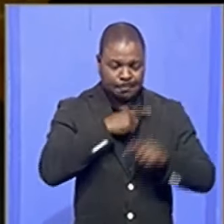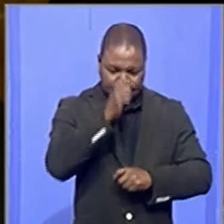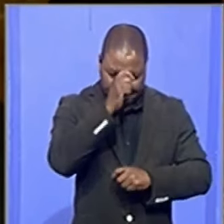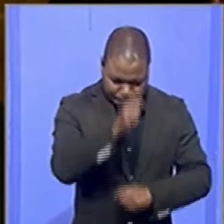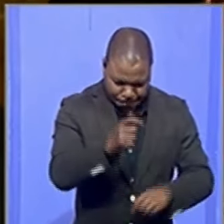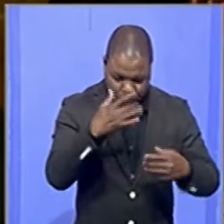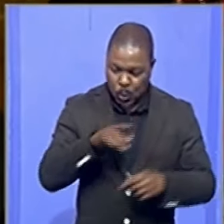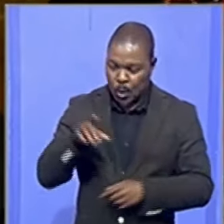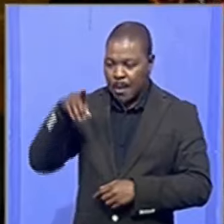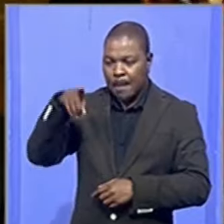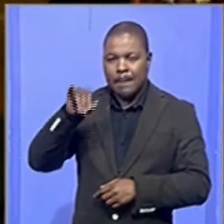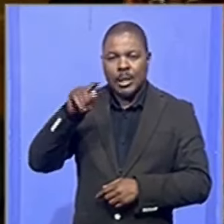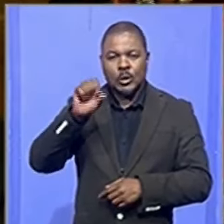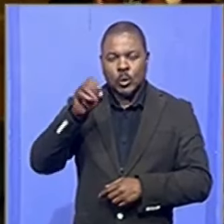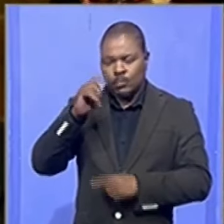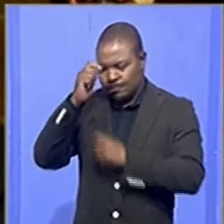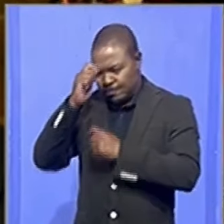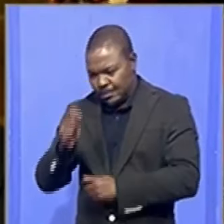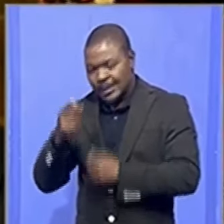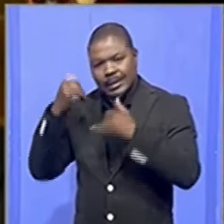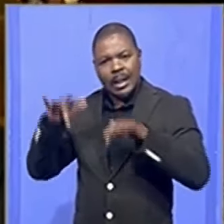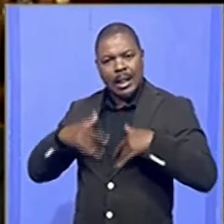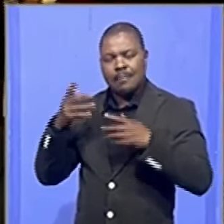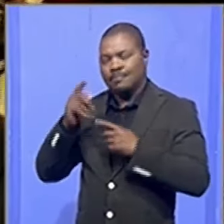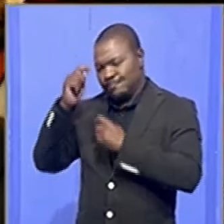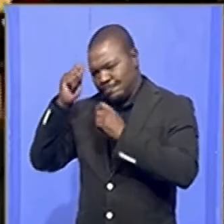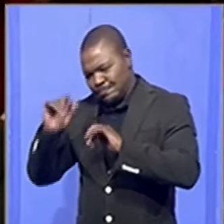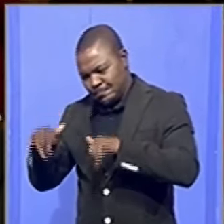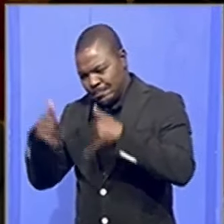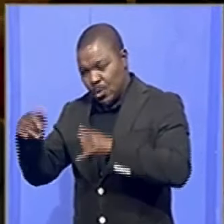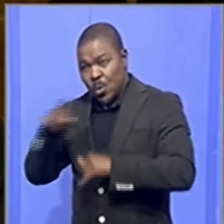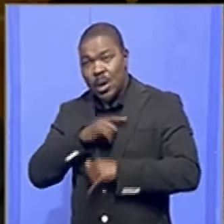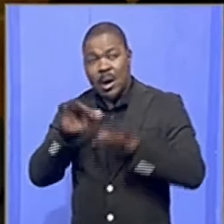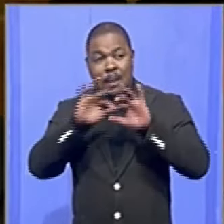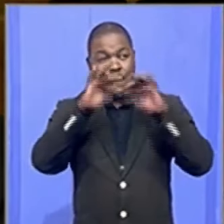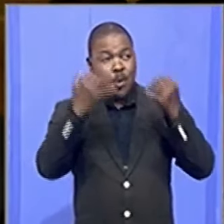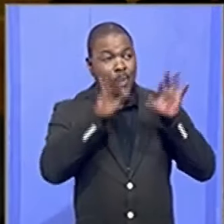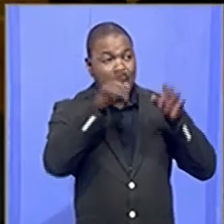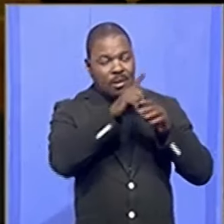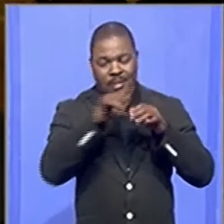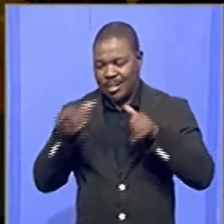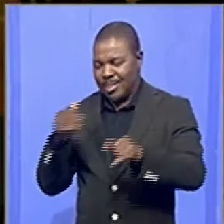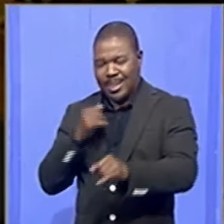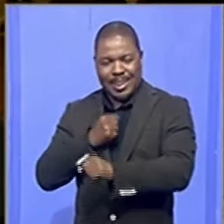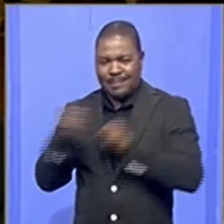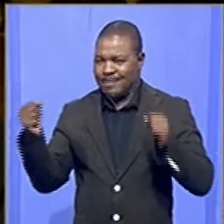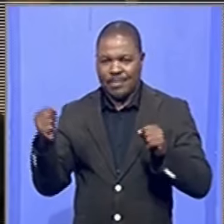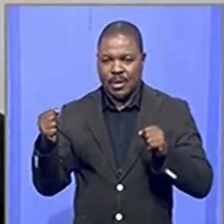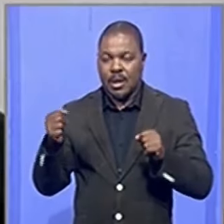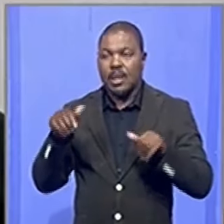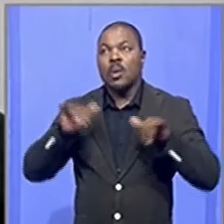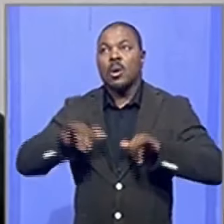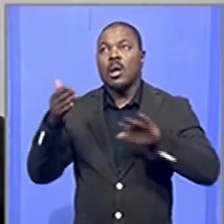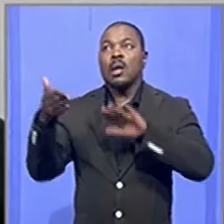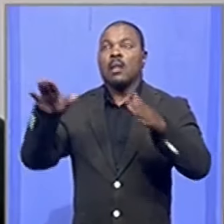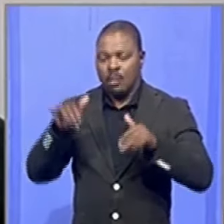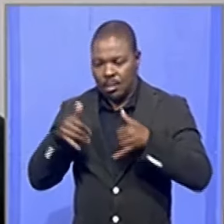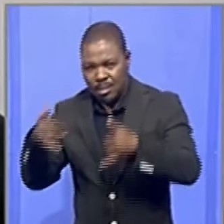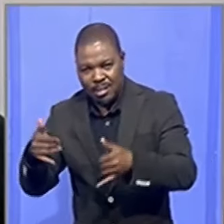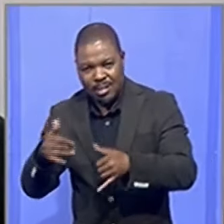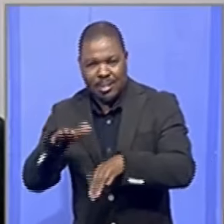Pitso while he's still alive, because football people won't do it. It's not possible. They don't do it. They wait for you to die. If you look at how